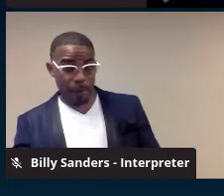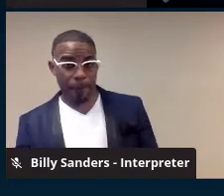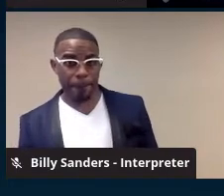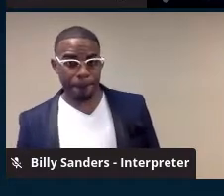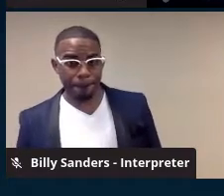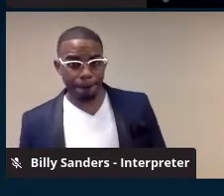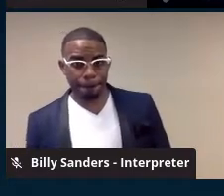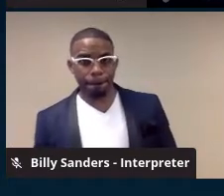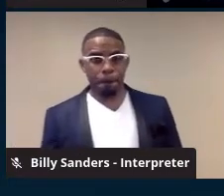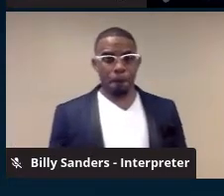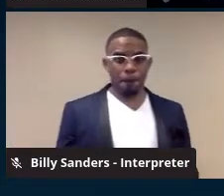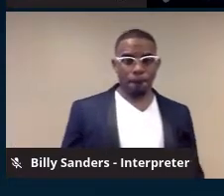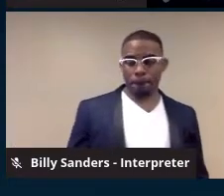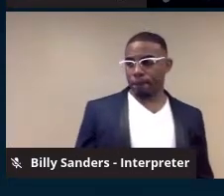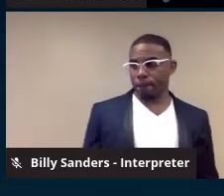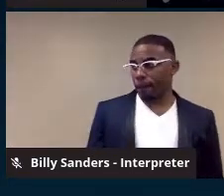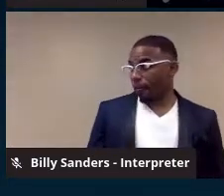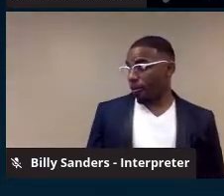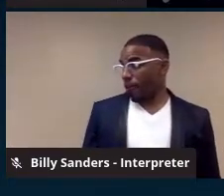and